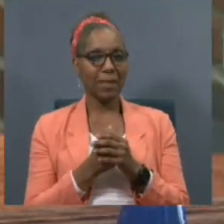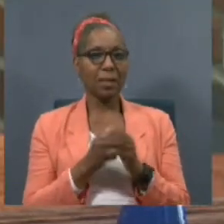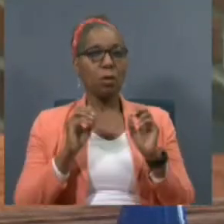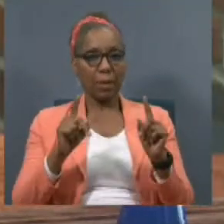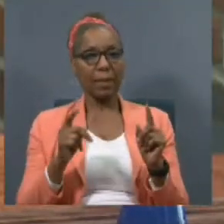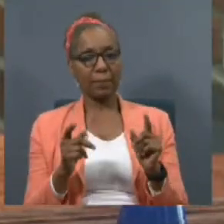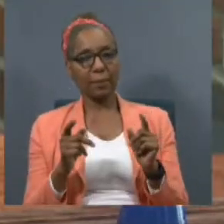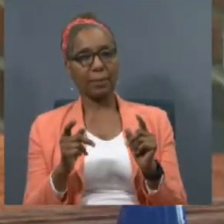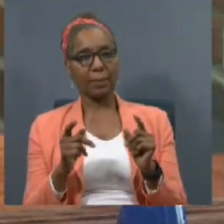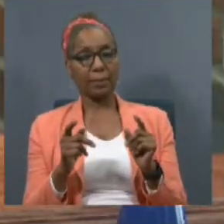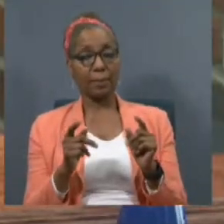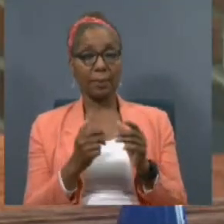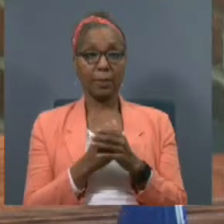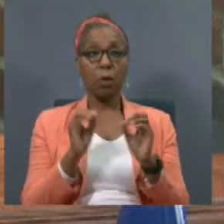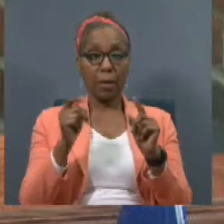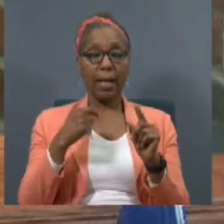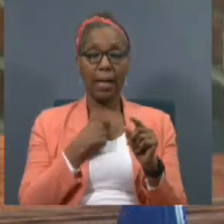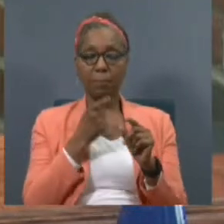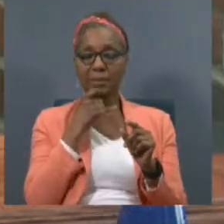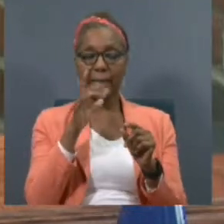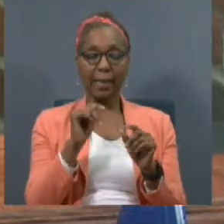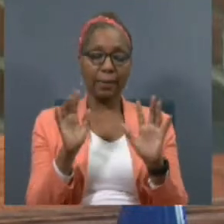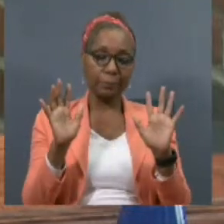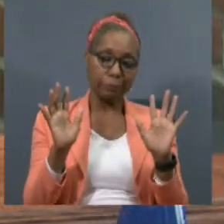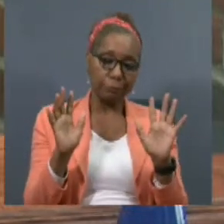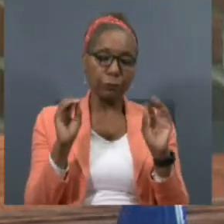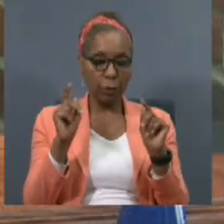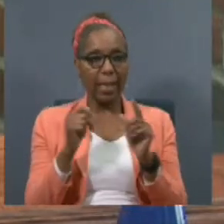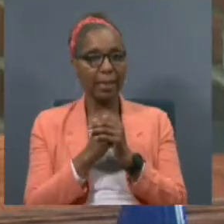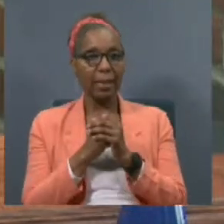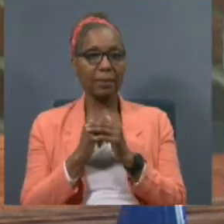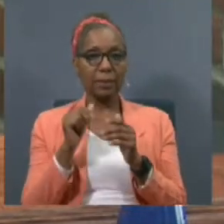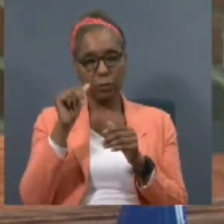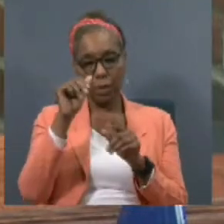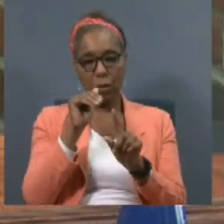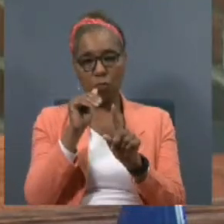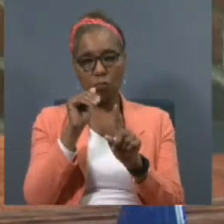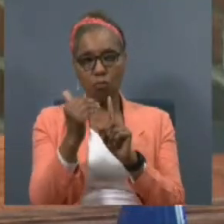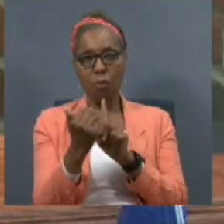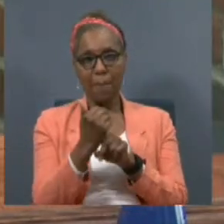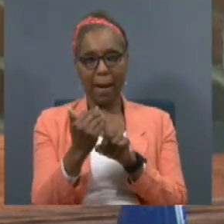and I'm gonna say this tongue in cheek. This sort of reminds me of